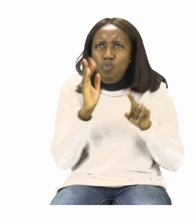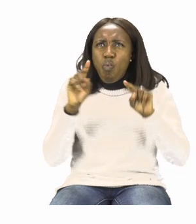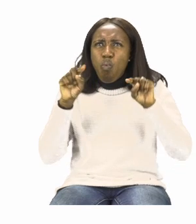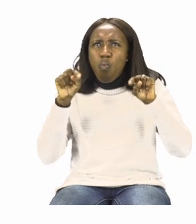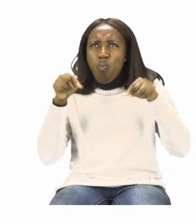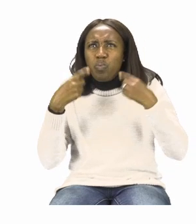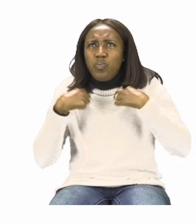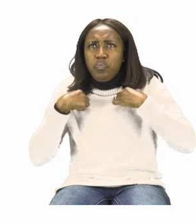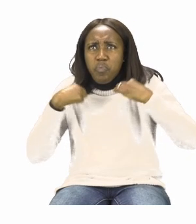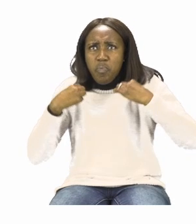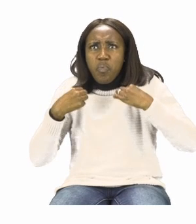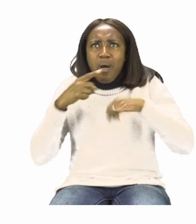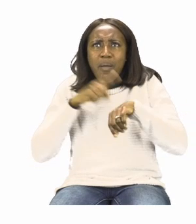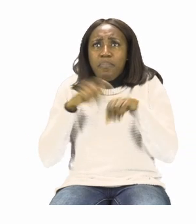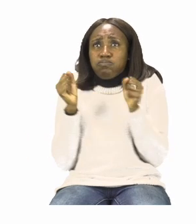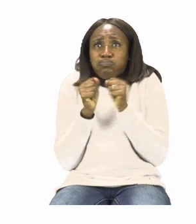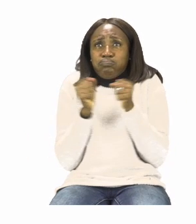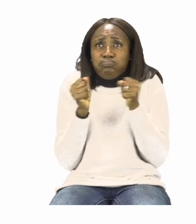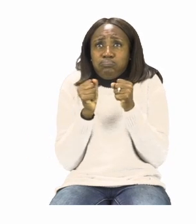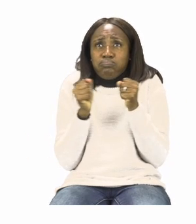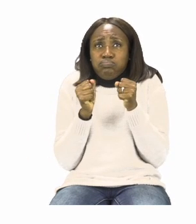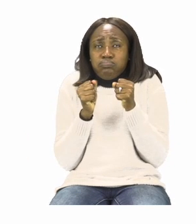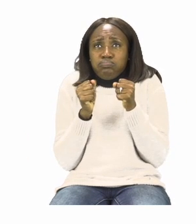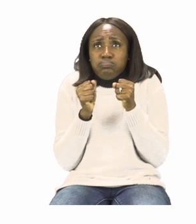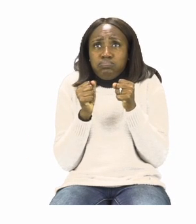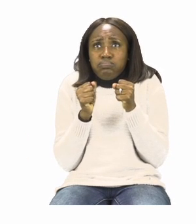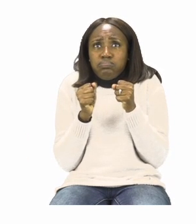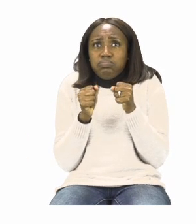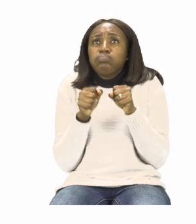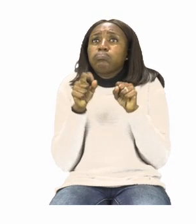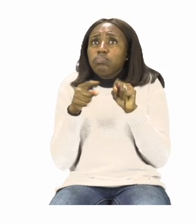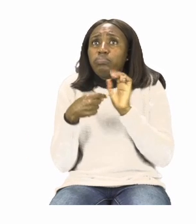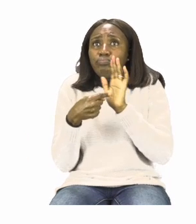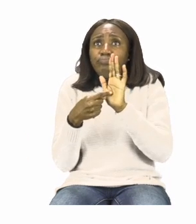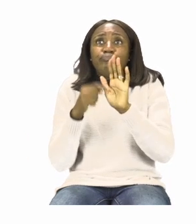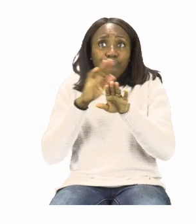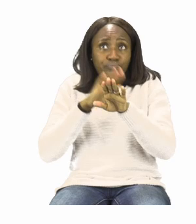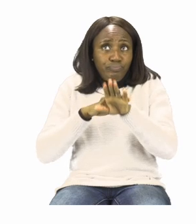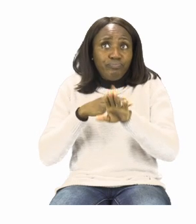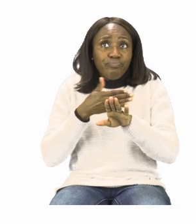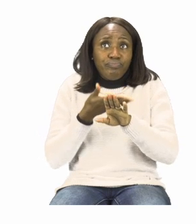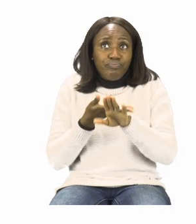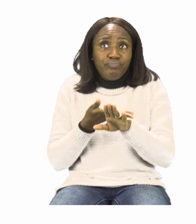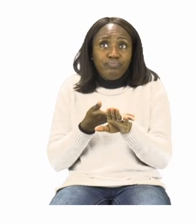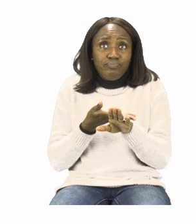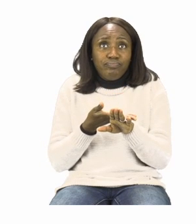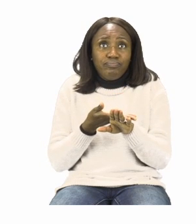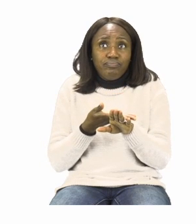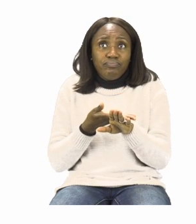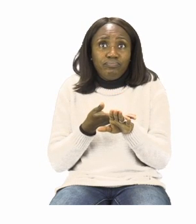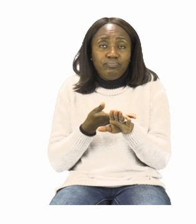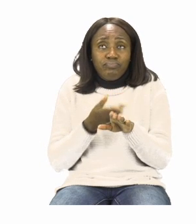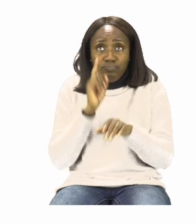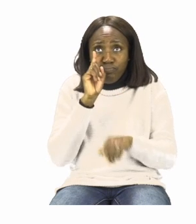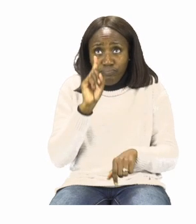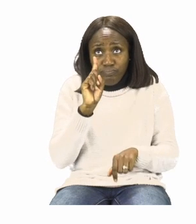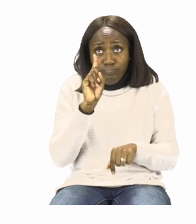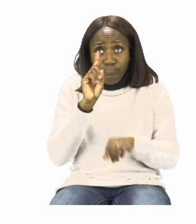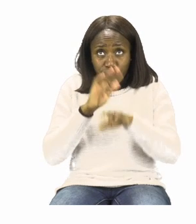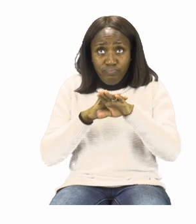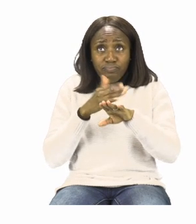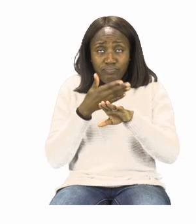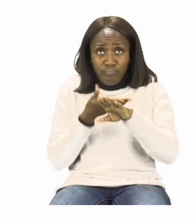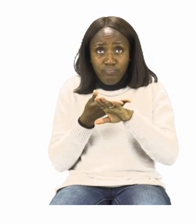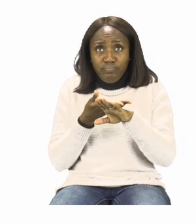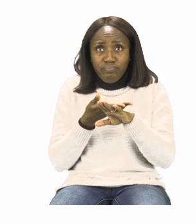cold weather. So I am going to make an example and I'm going to circle one example on the board